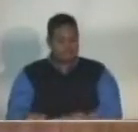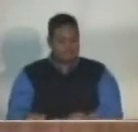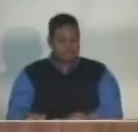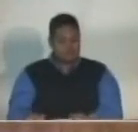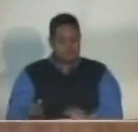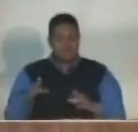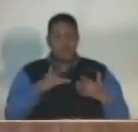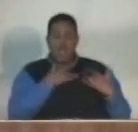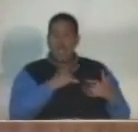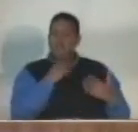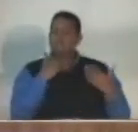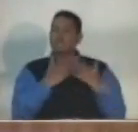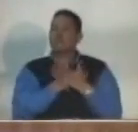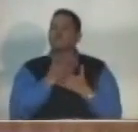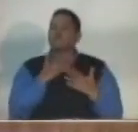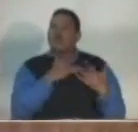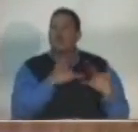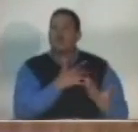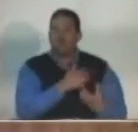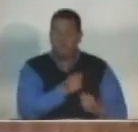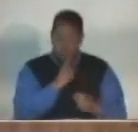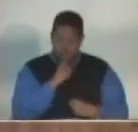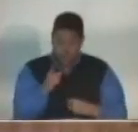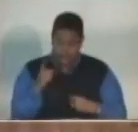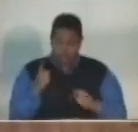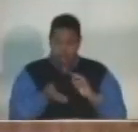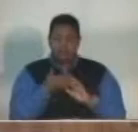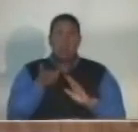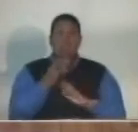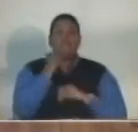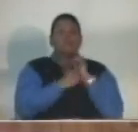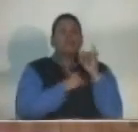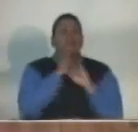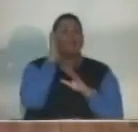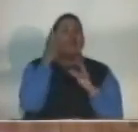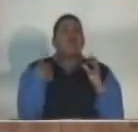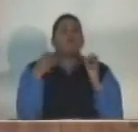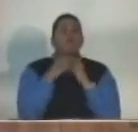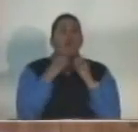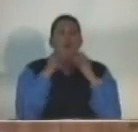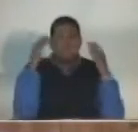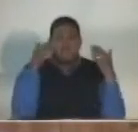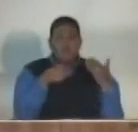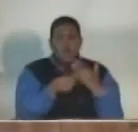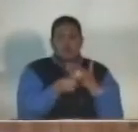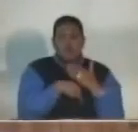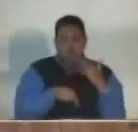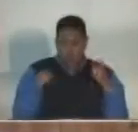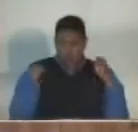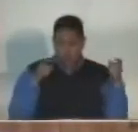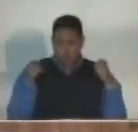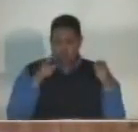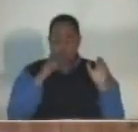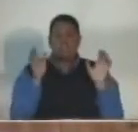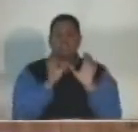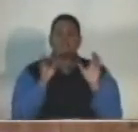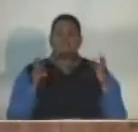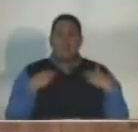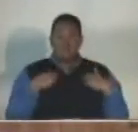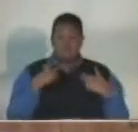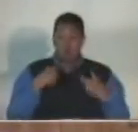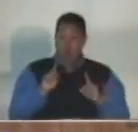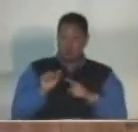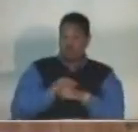and it's less interested in running institutions and will have more of a focus on quality control and certification